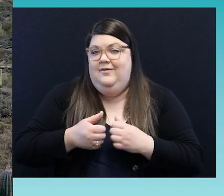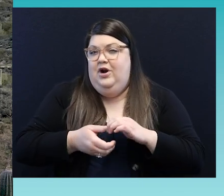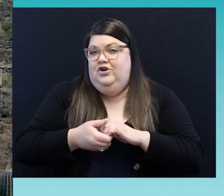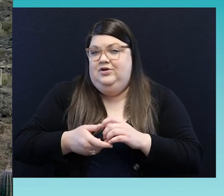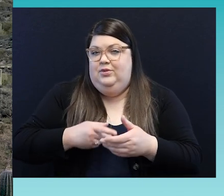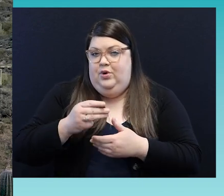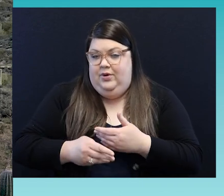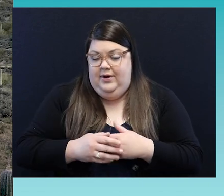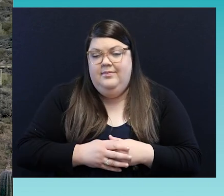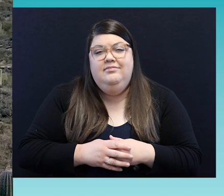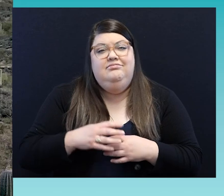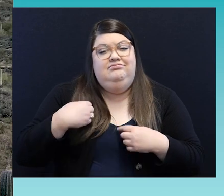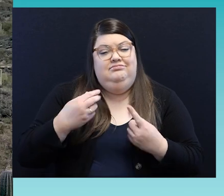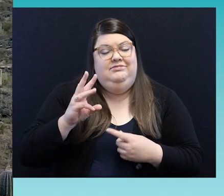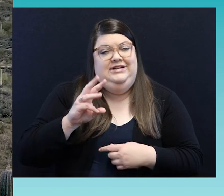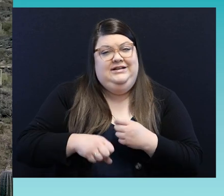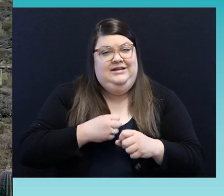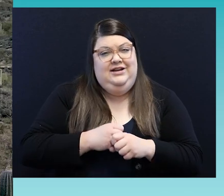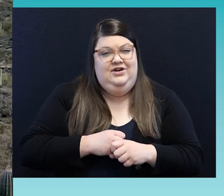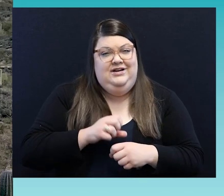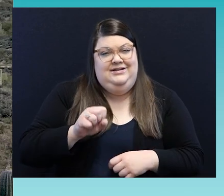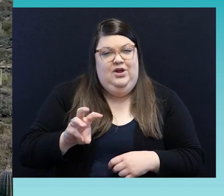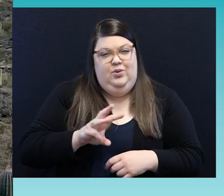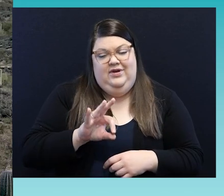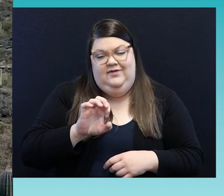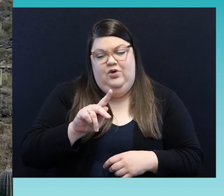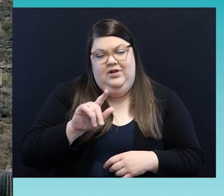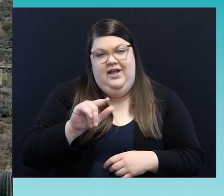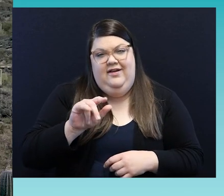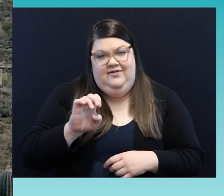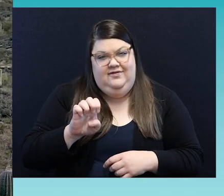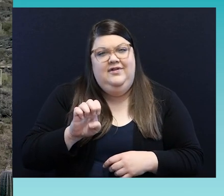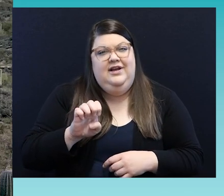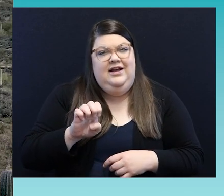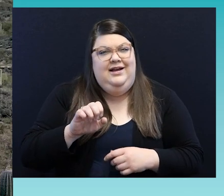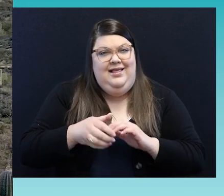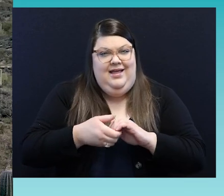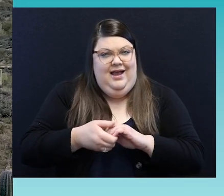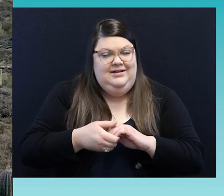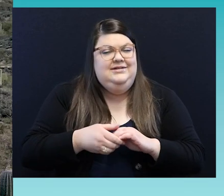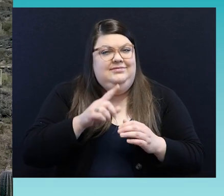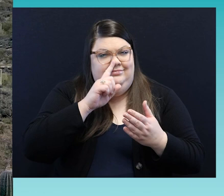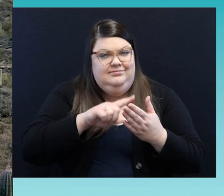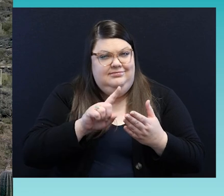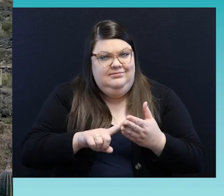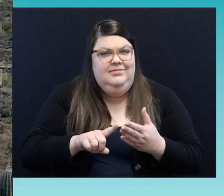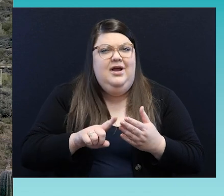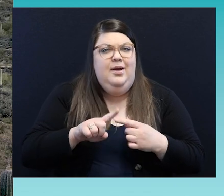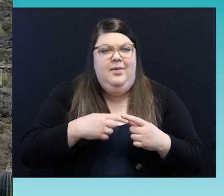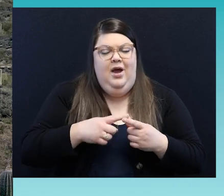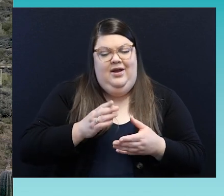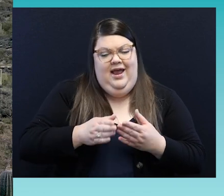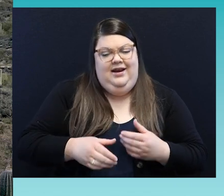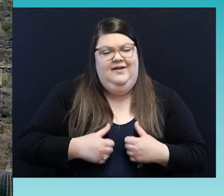last 6 years, the Southwest Folklife Alliance conducted research on end-of-life traditions, the ways we plan for and participate in end-of-life